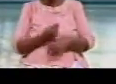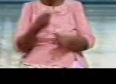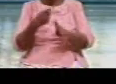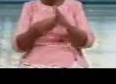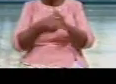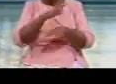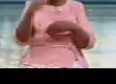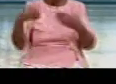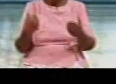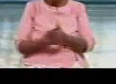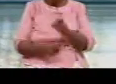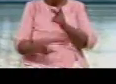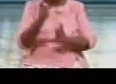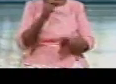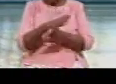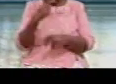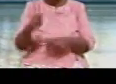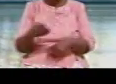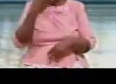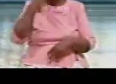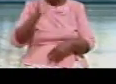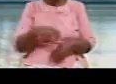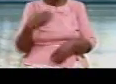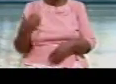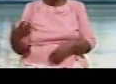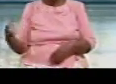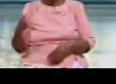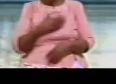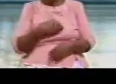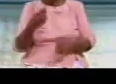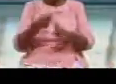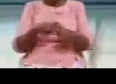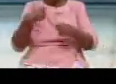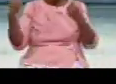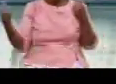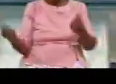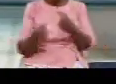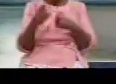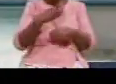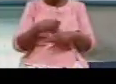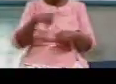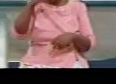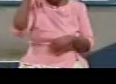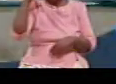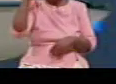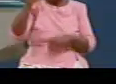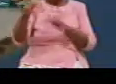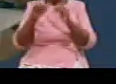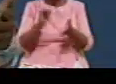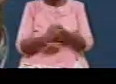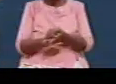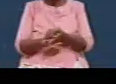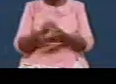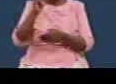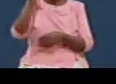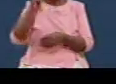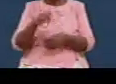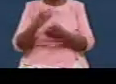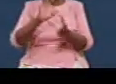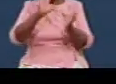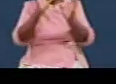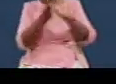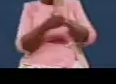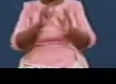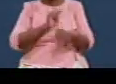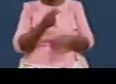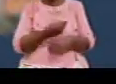every evil thing and from sin. And because he does that, he converts us and he makes